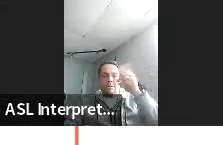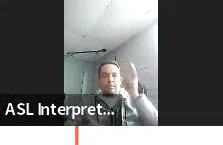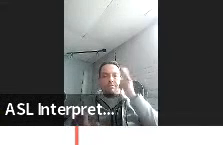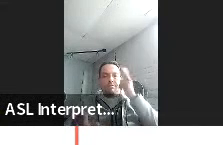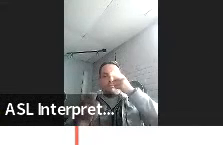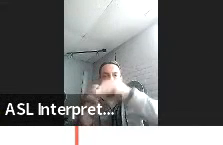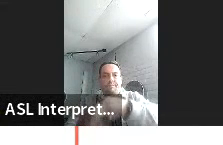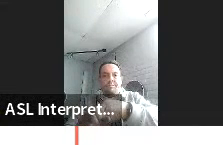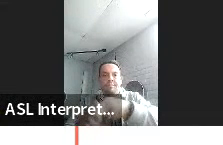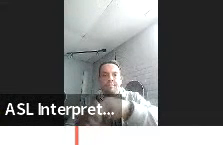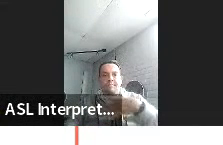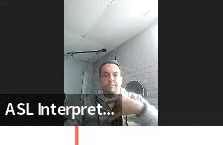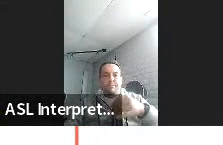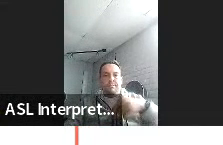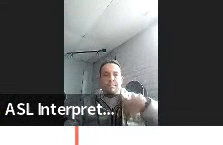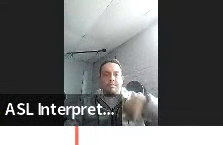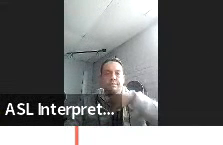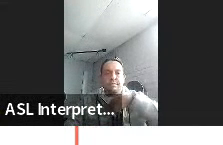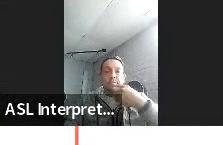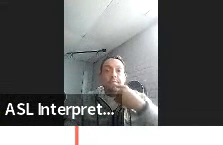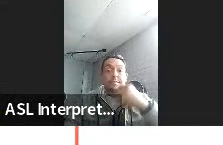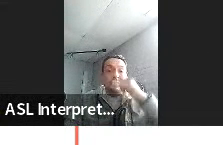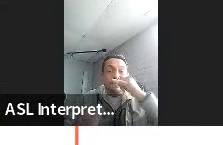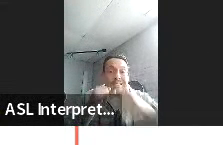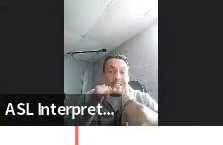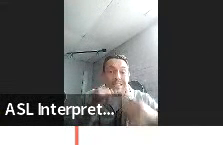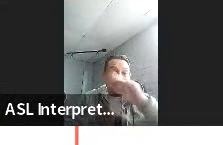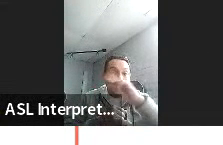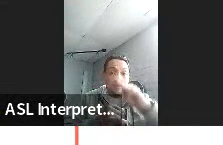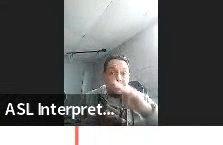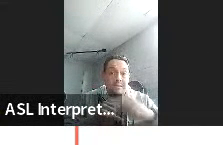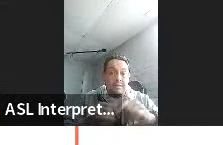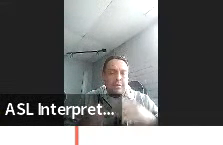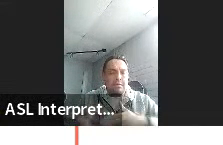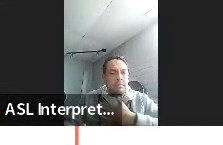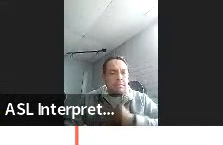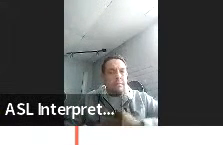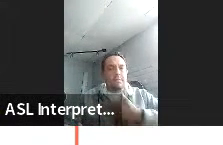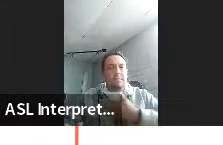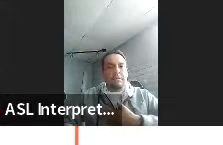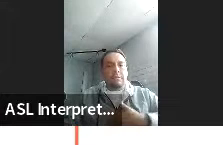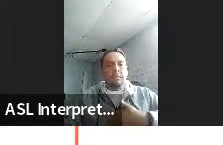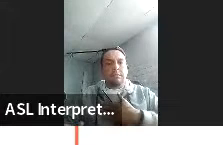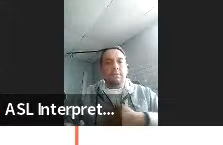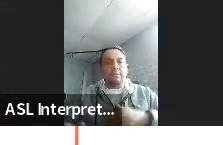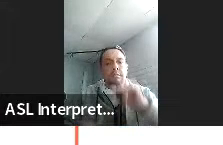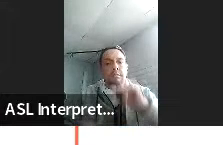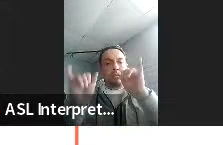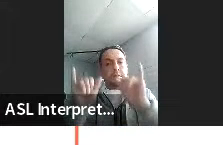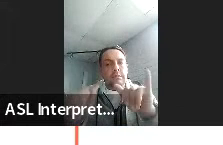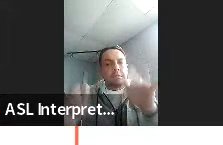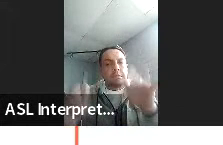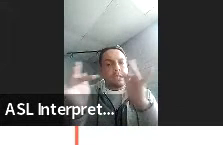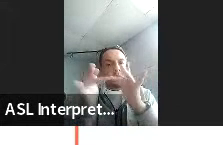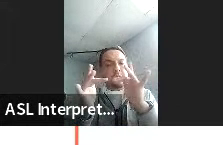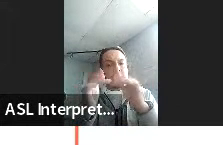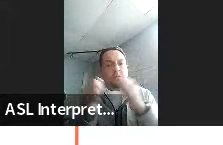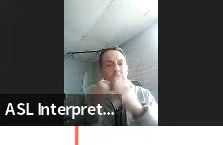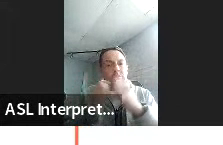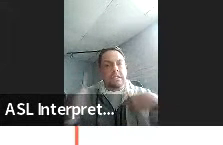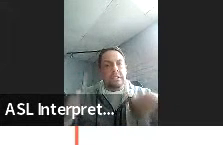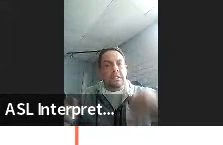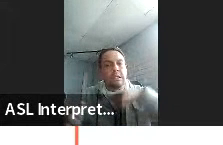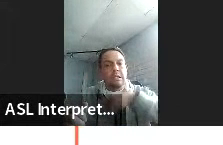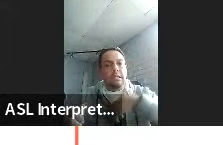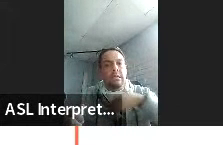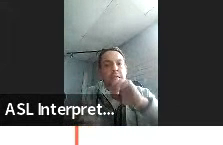last answer to the question, please stay in touch with us. The email address is